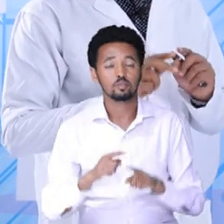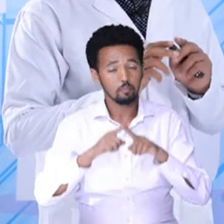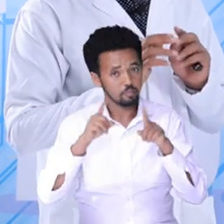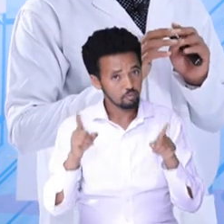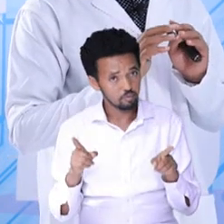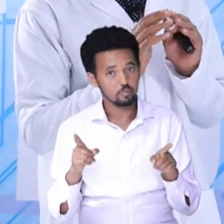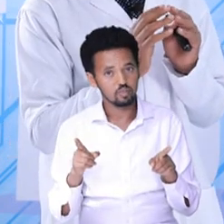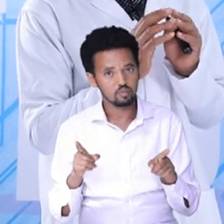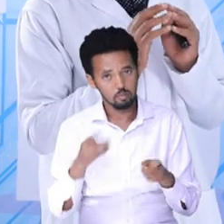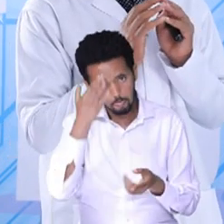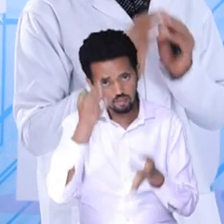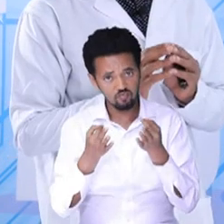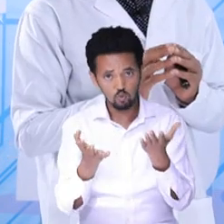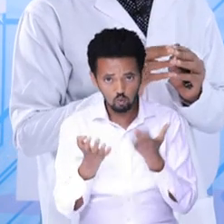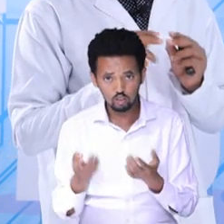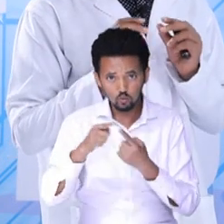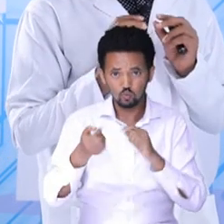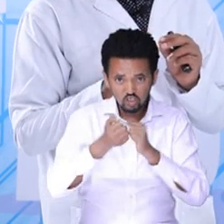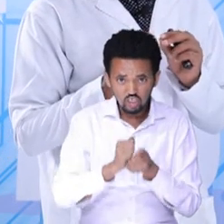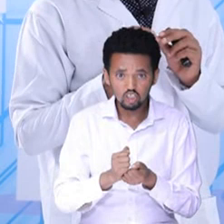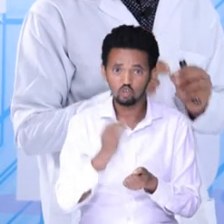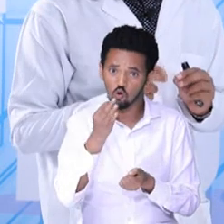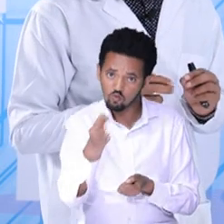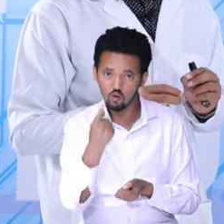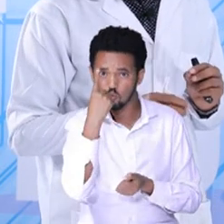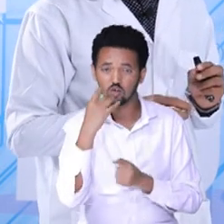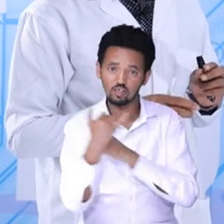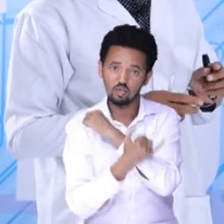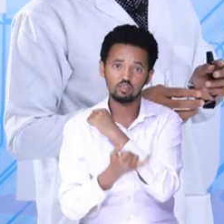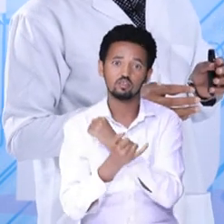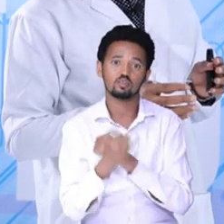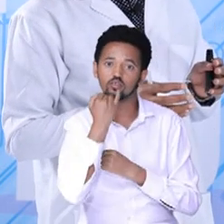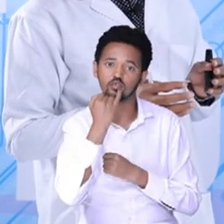But if you want to see the change of one country's population,